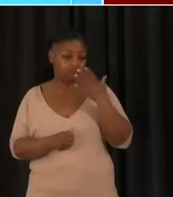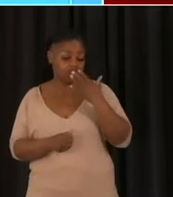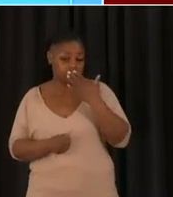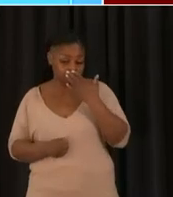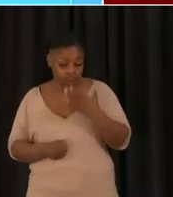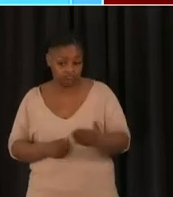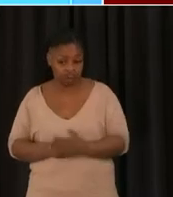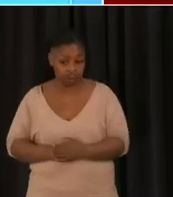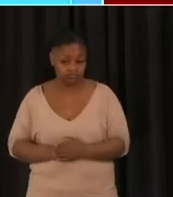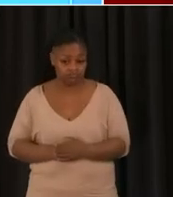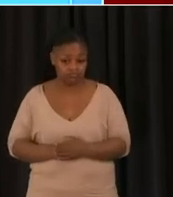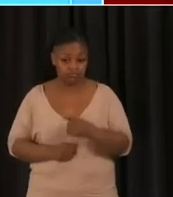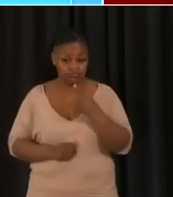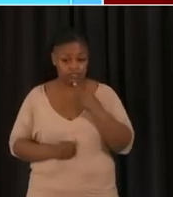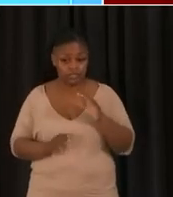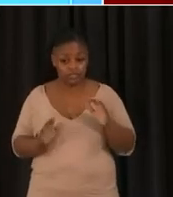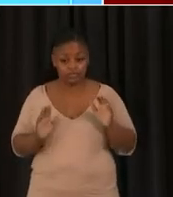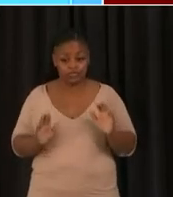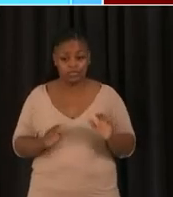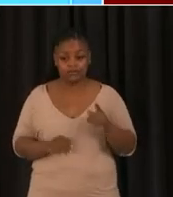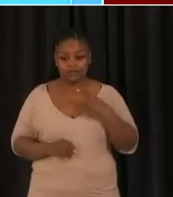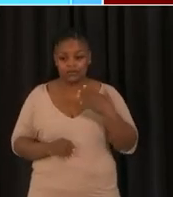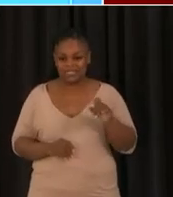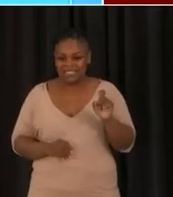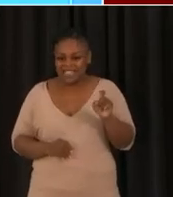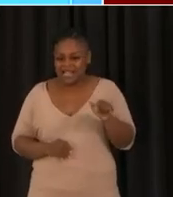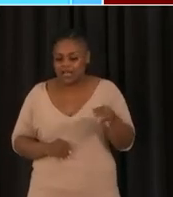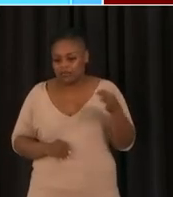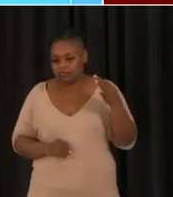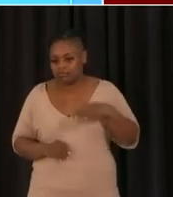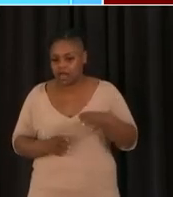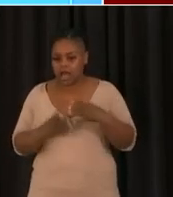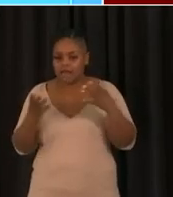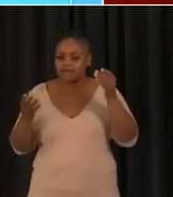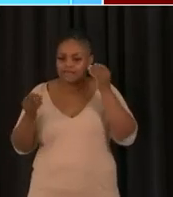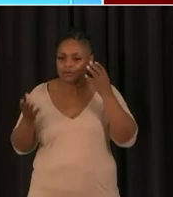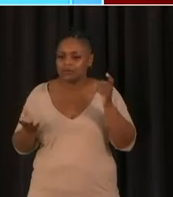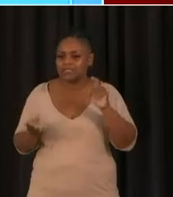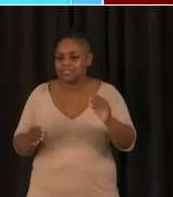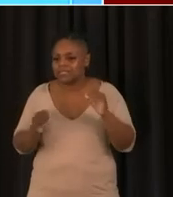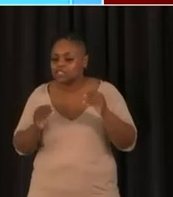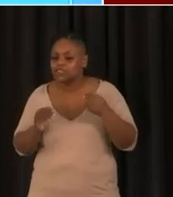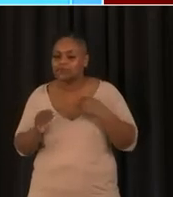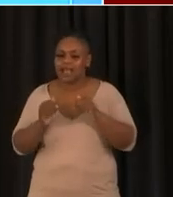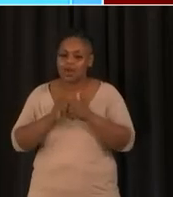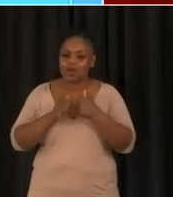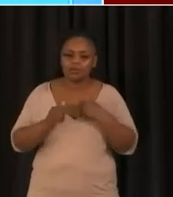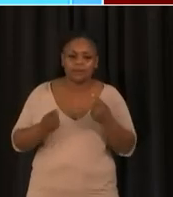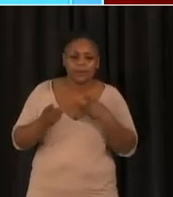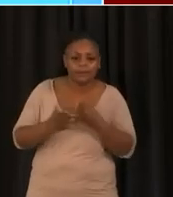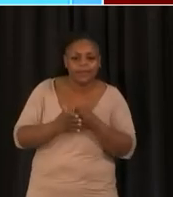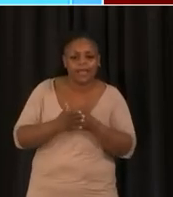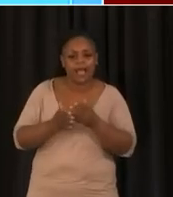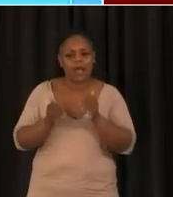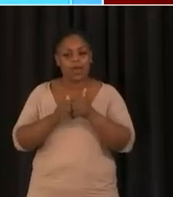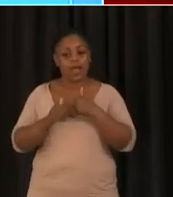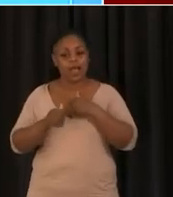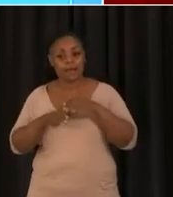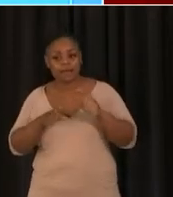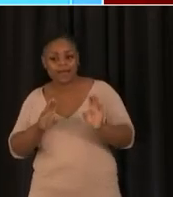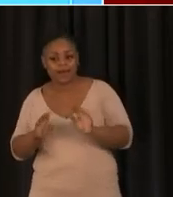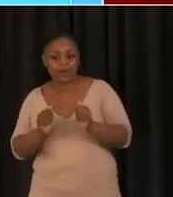since, and I really love this city. So I'm glad to have the opportunity today to share what my colleagues